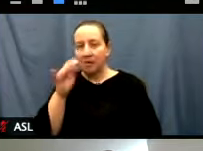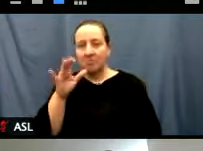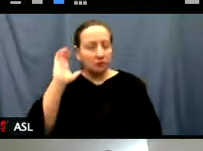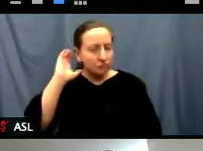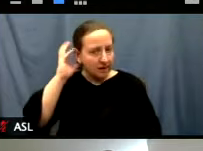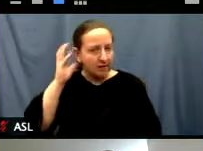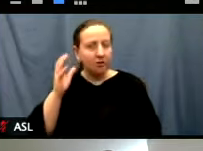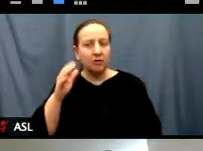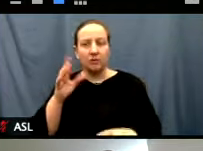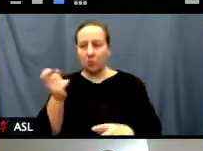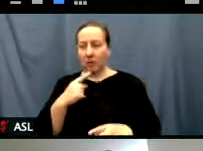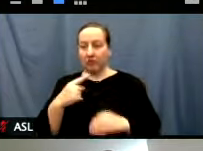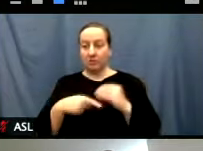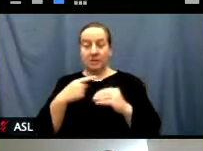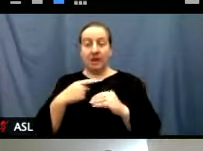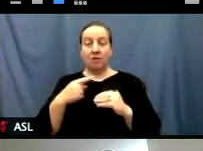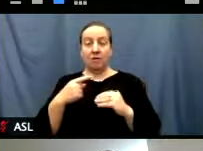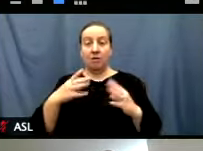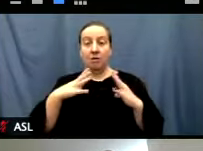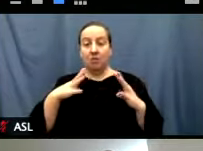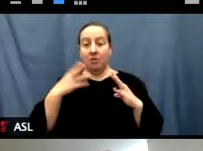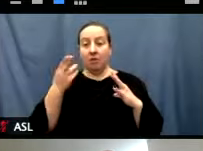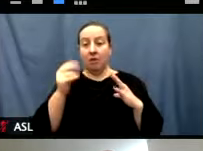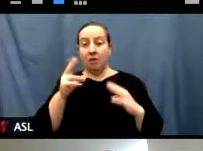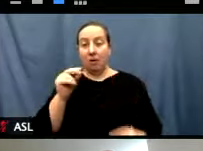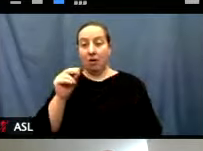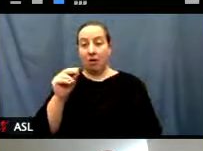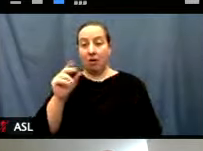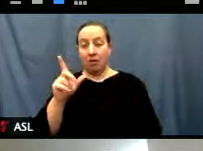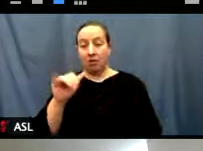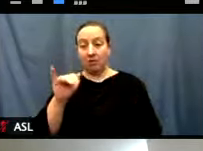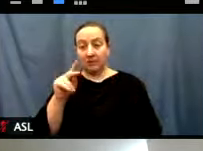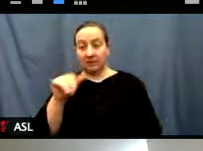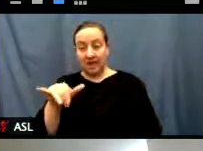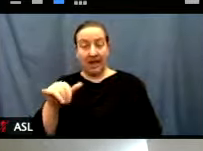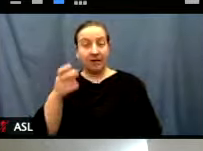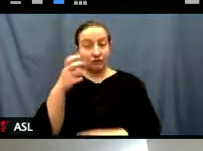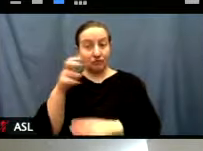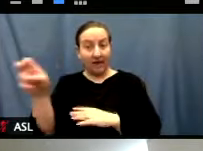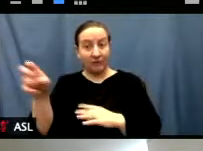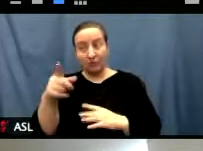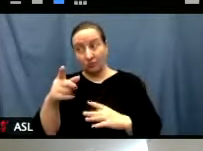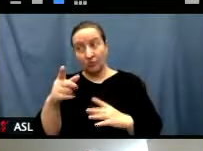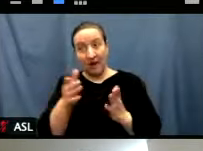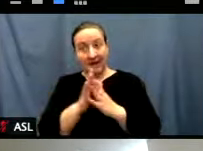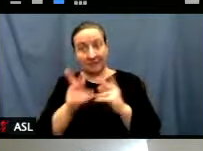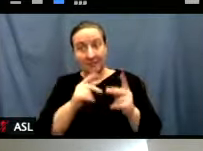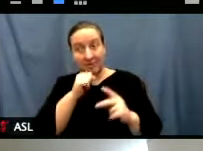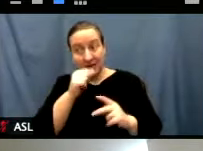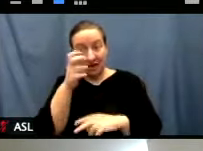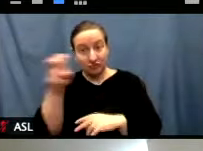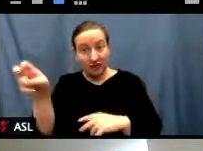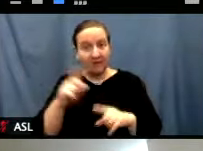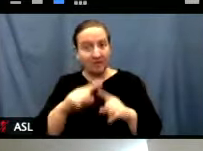travel. I know you're advising people to not travel, but there are a lot of people who will. I wonder if you could